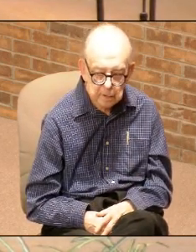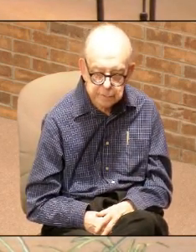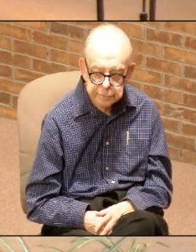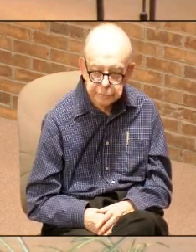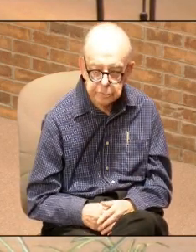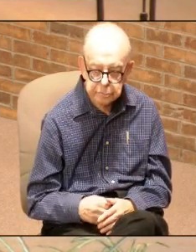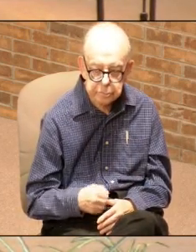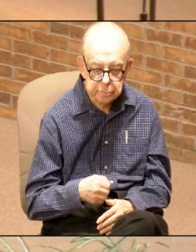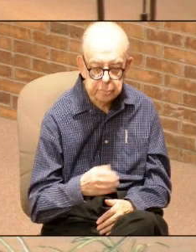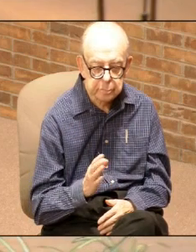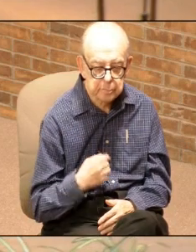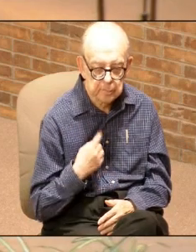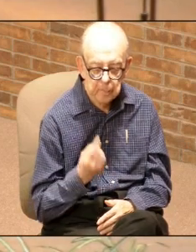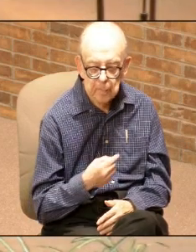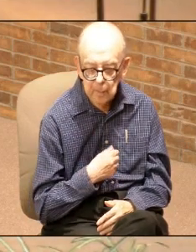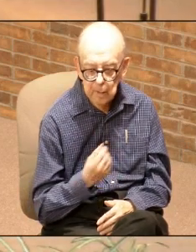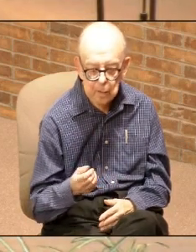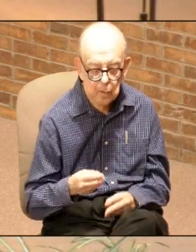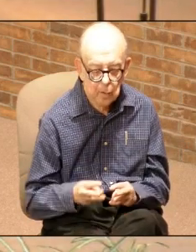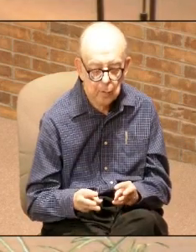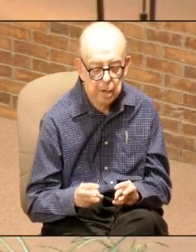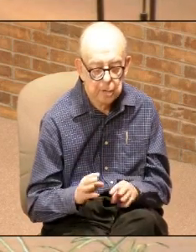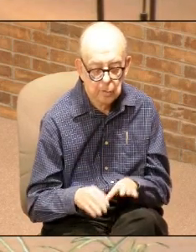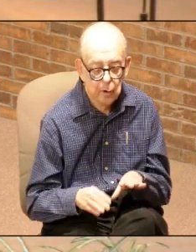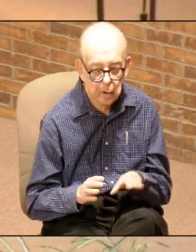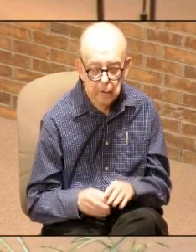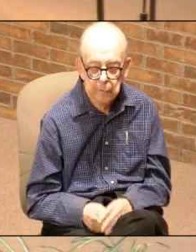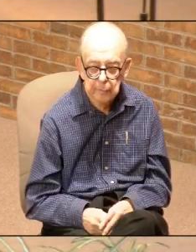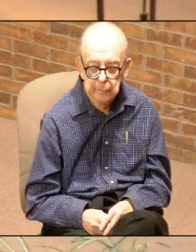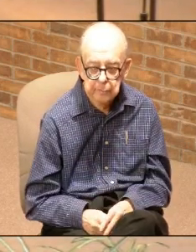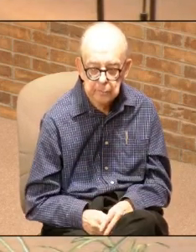he wants to tell us the other way to walk.